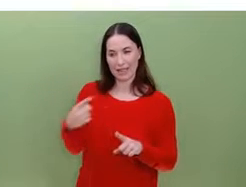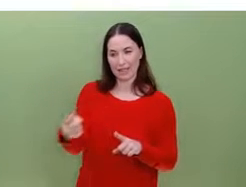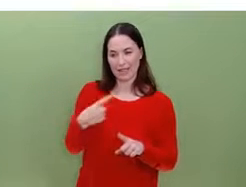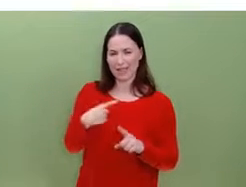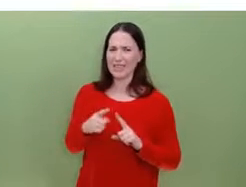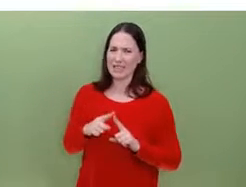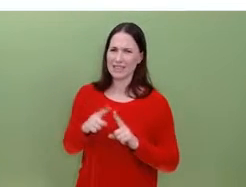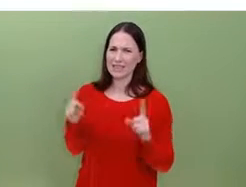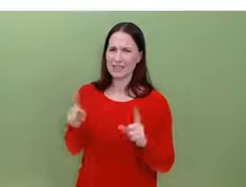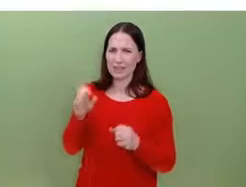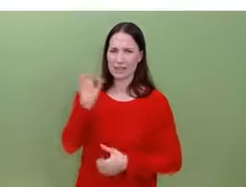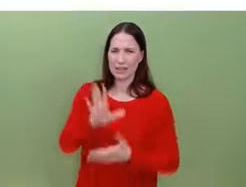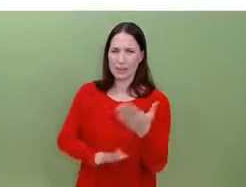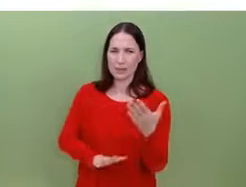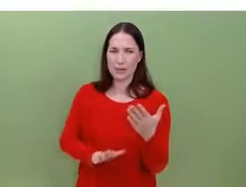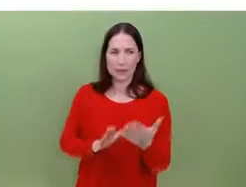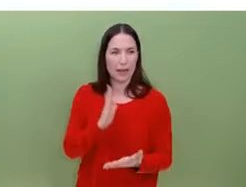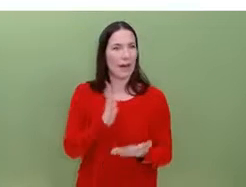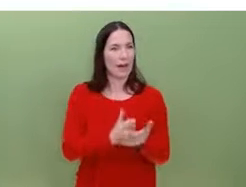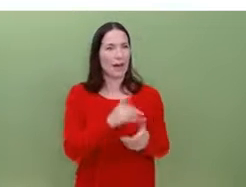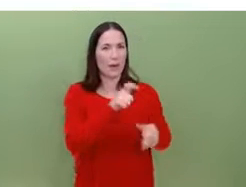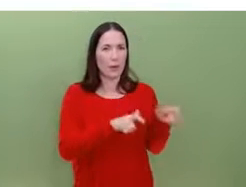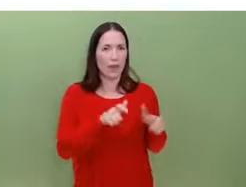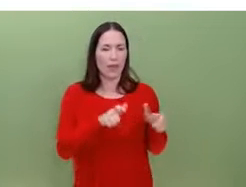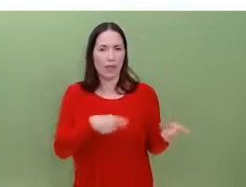from being together with others on the screen.